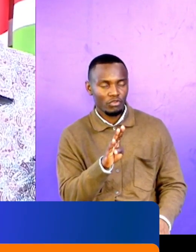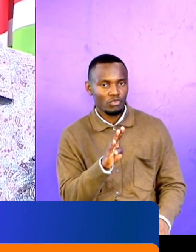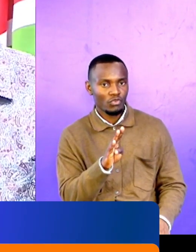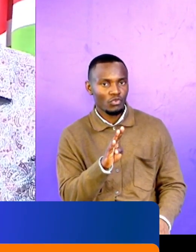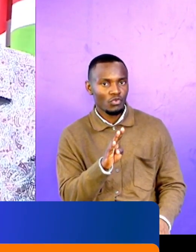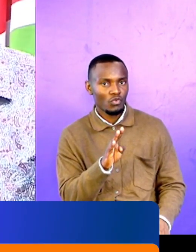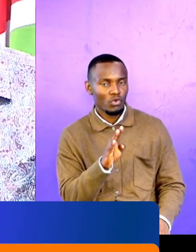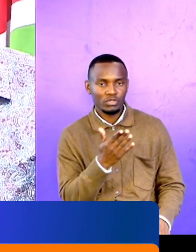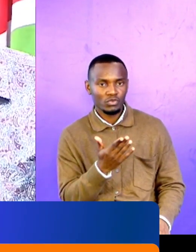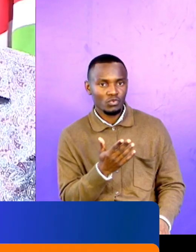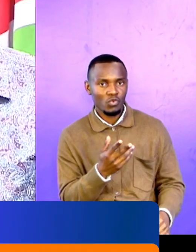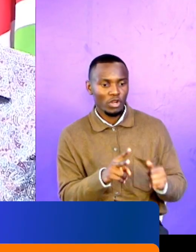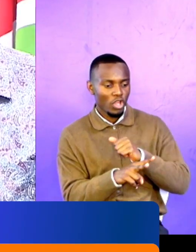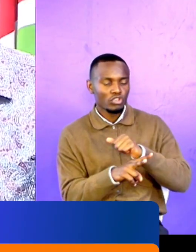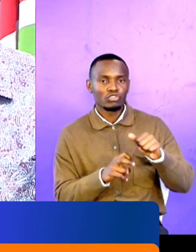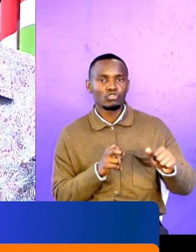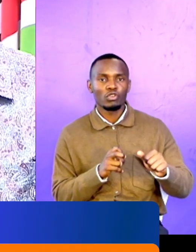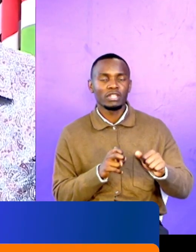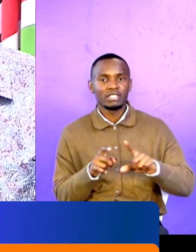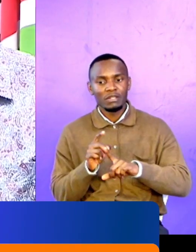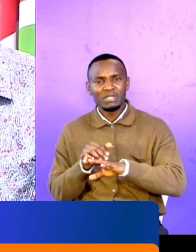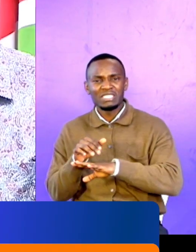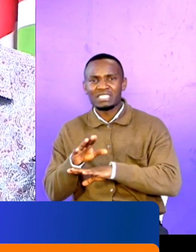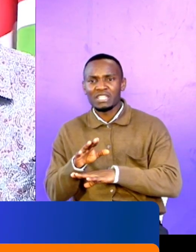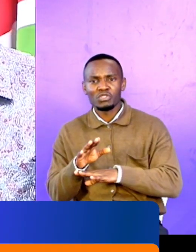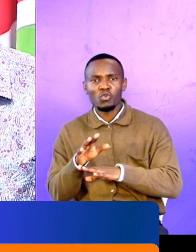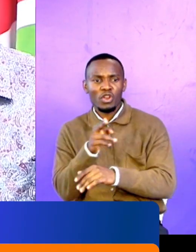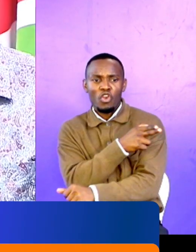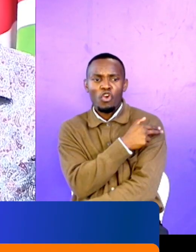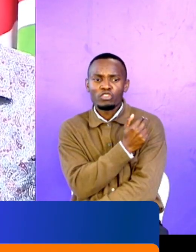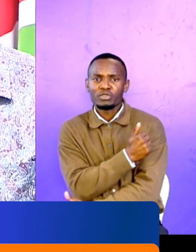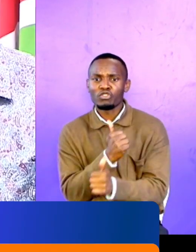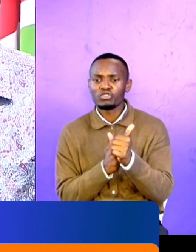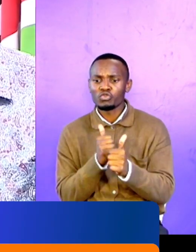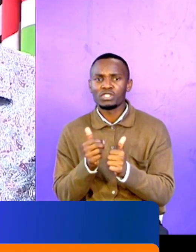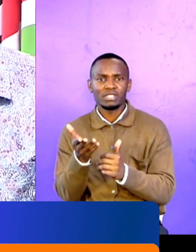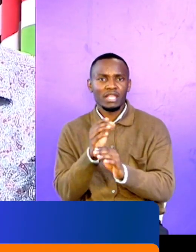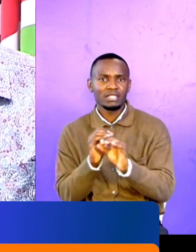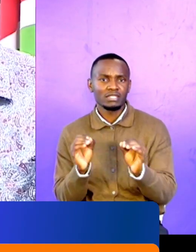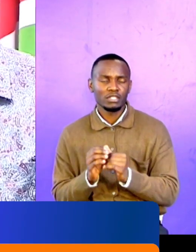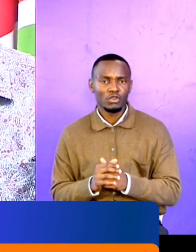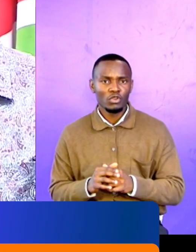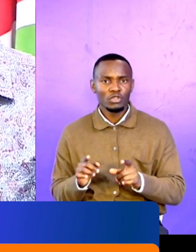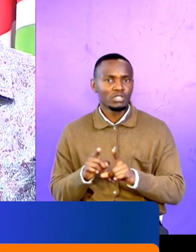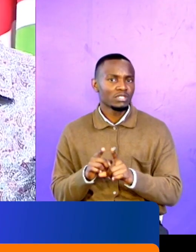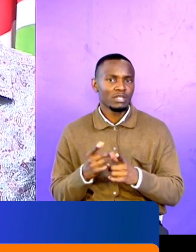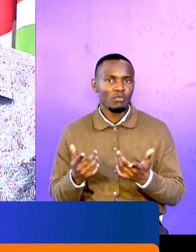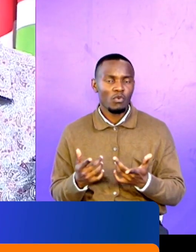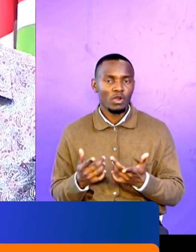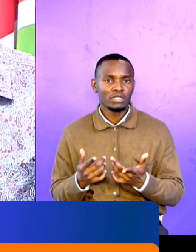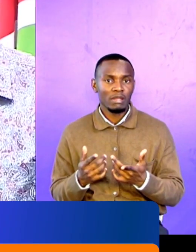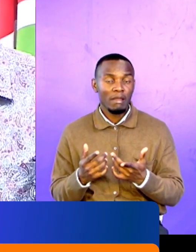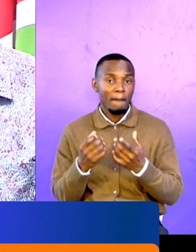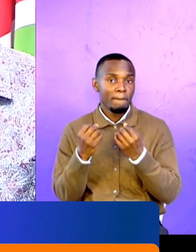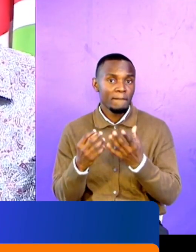to non-existent hospitals and fake patient files, while legitimate hospitals, many of which were